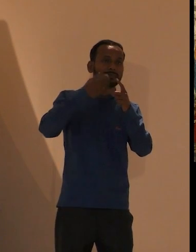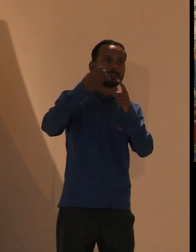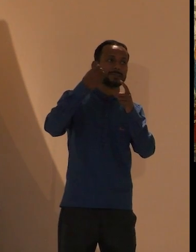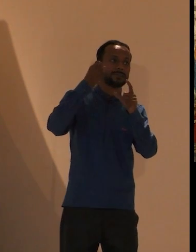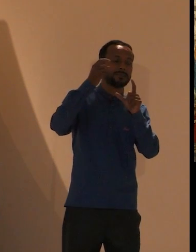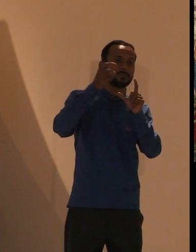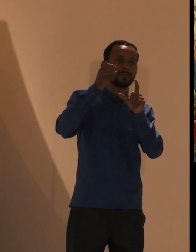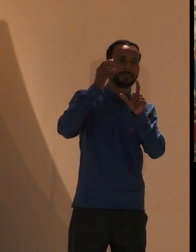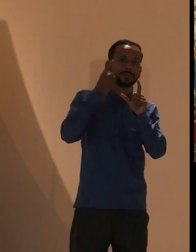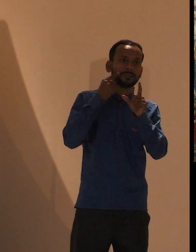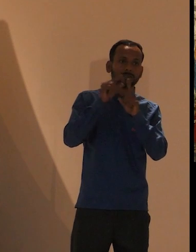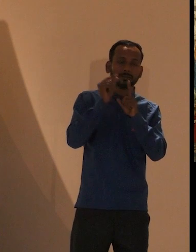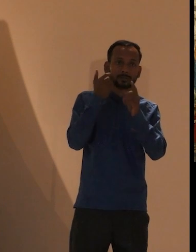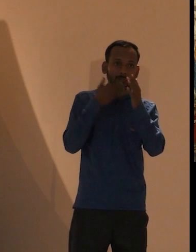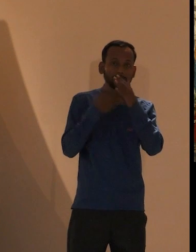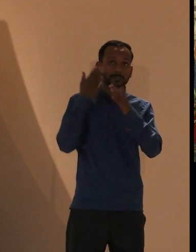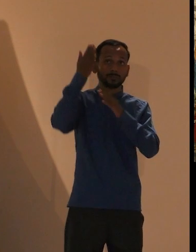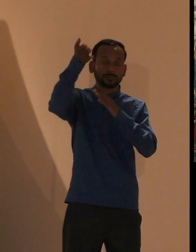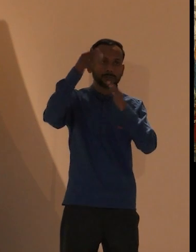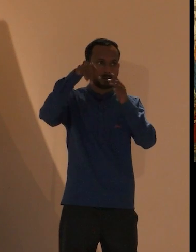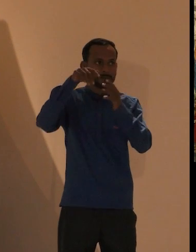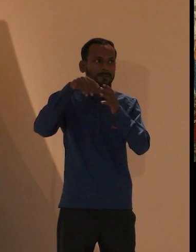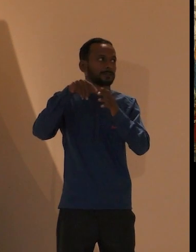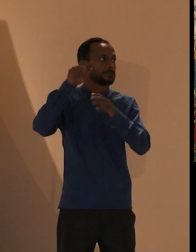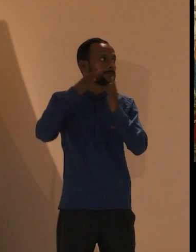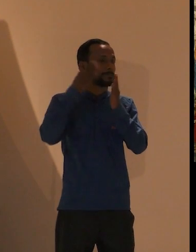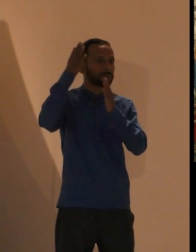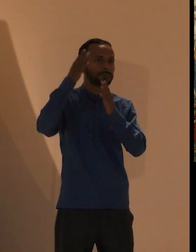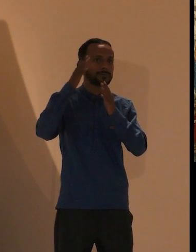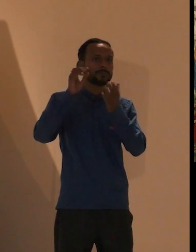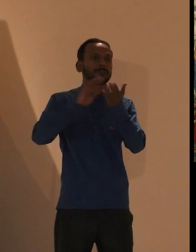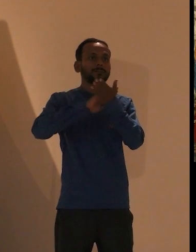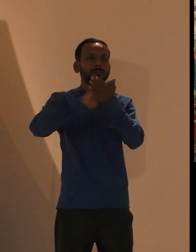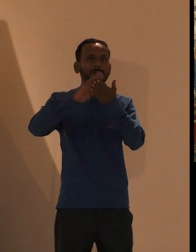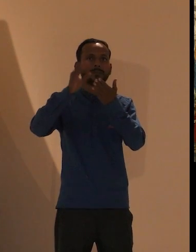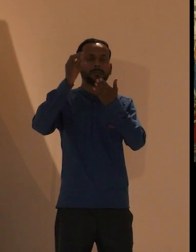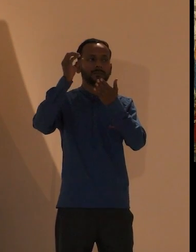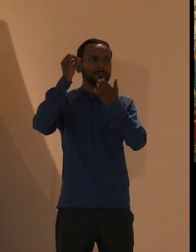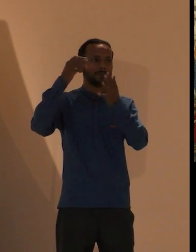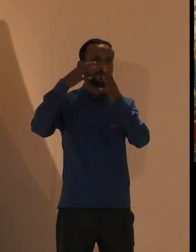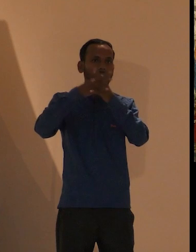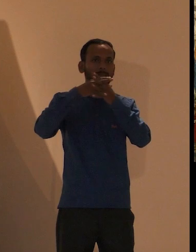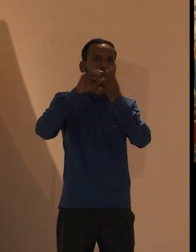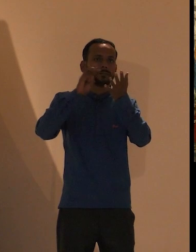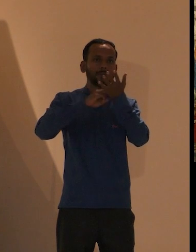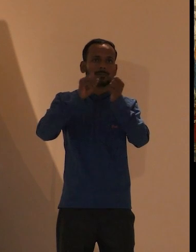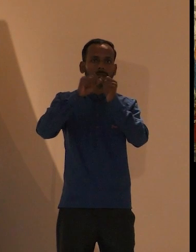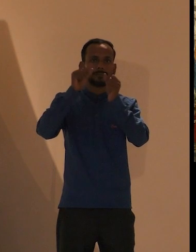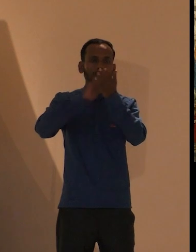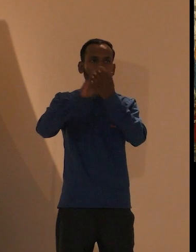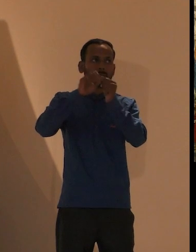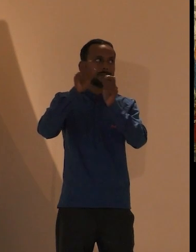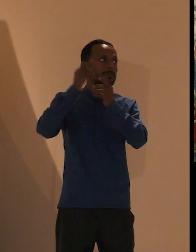procession. It's 24 feet wide, 17 feet high. So it came to the